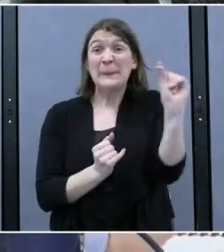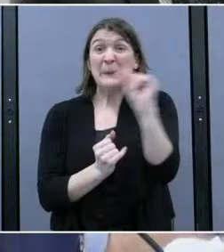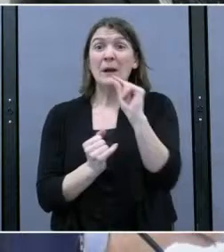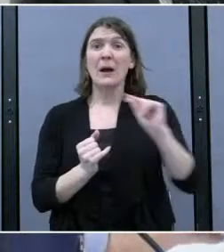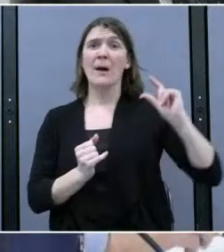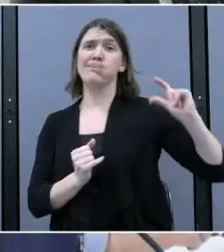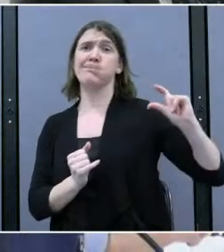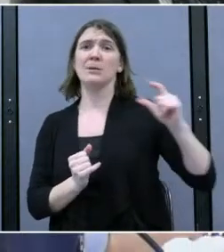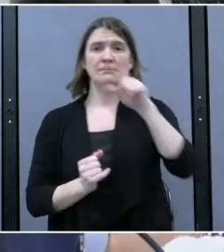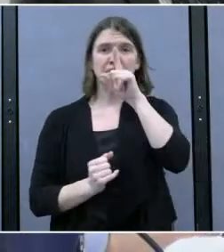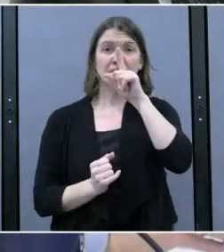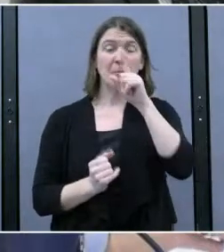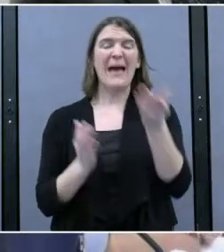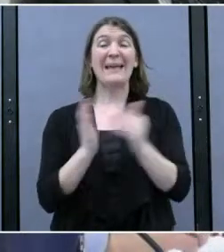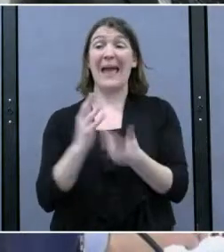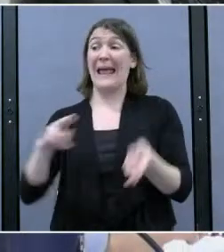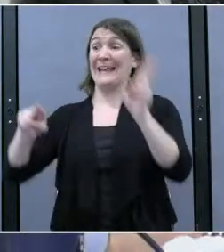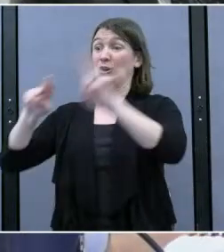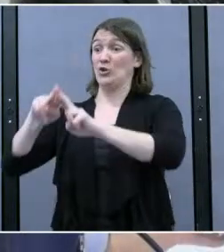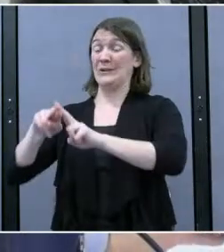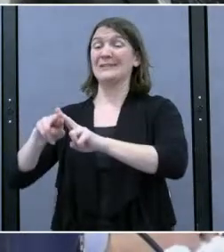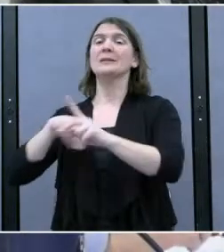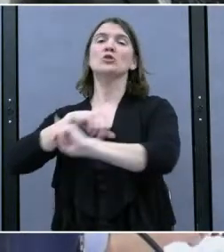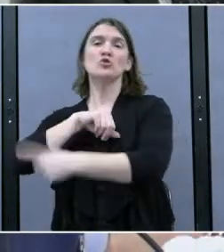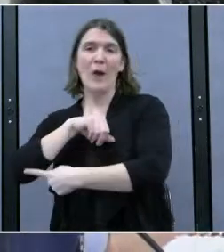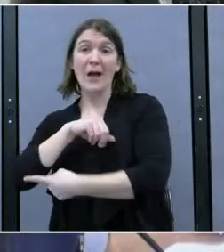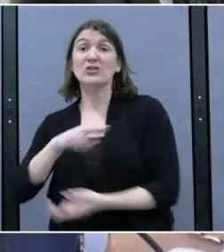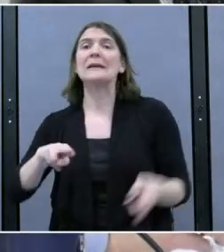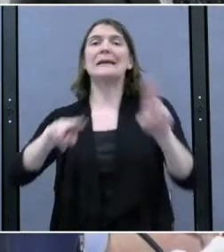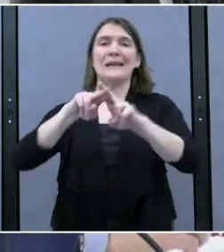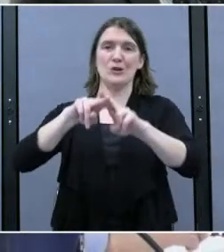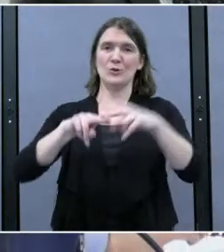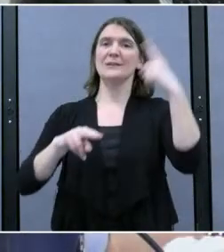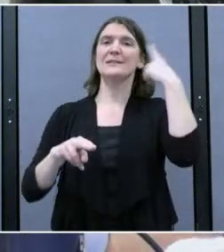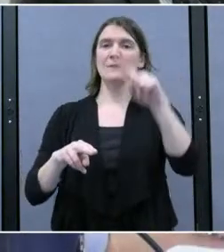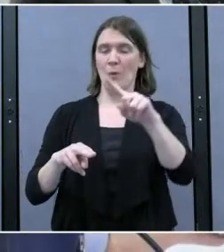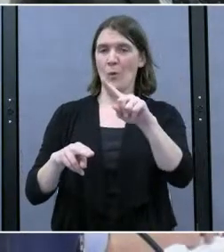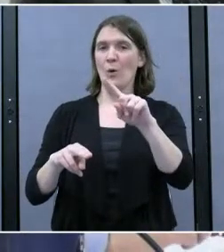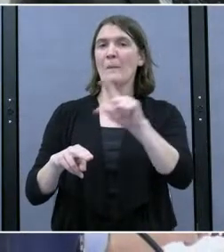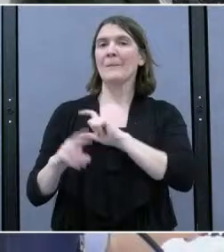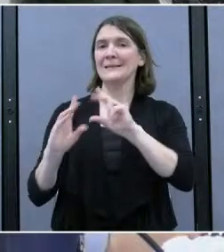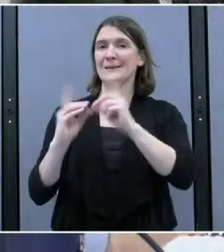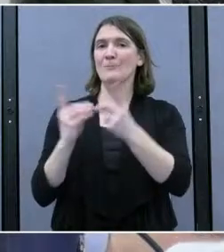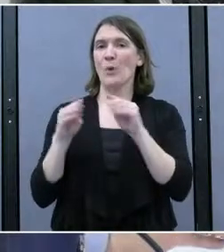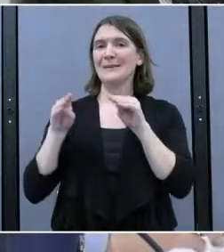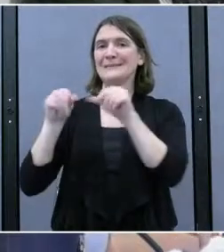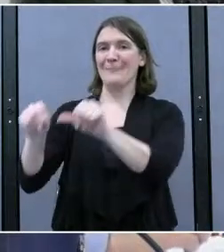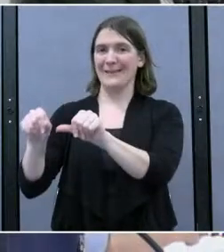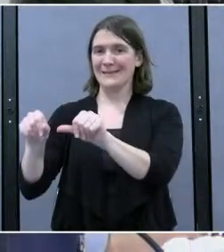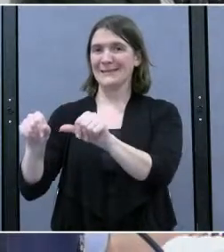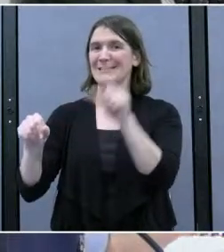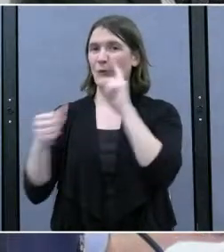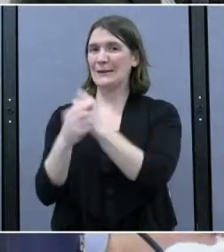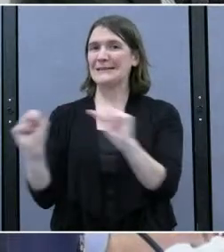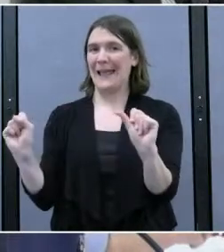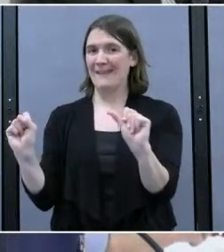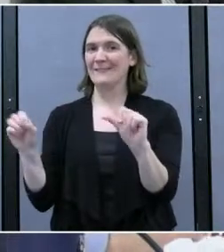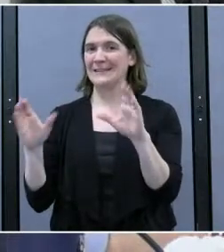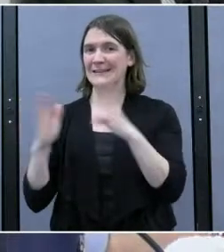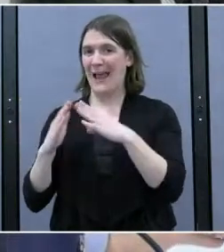areas of increased spending on solid waste, increased spending on police department expenses, and